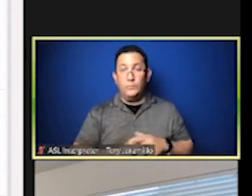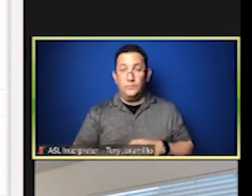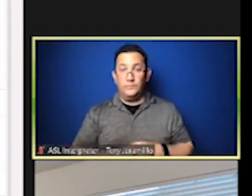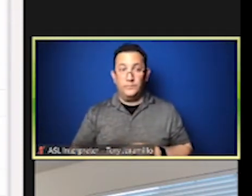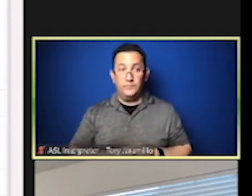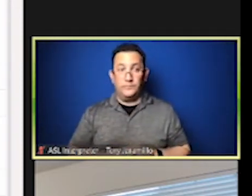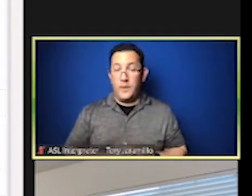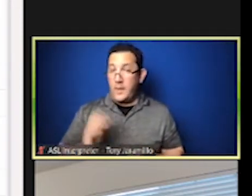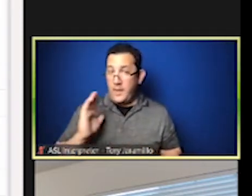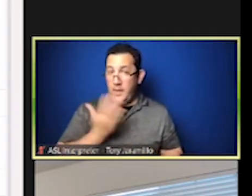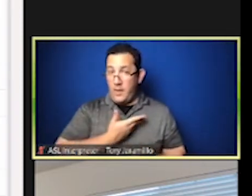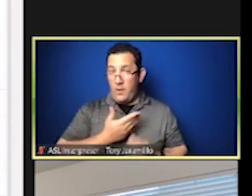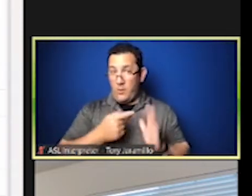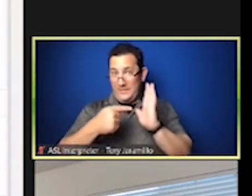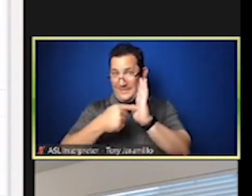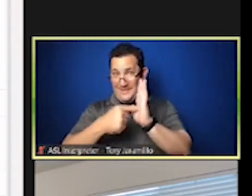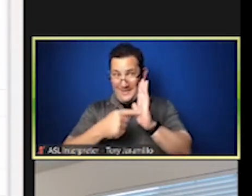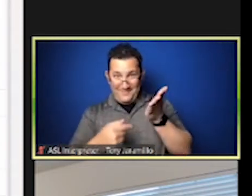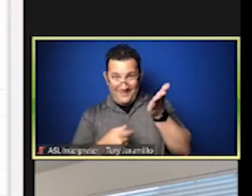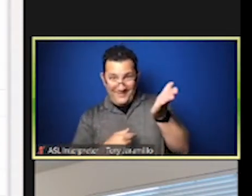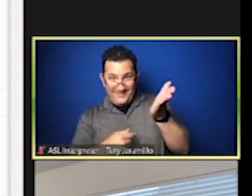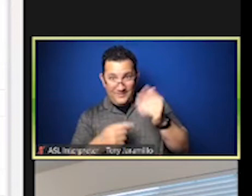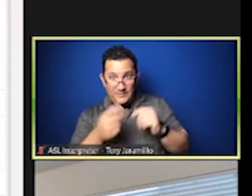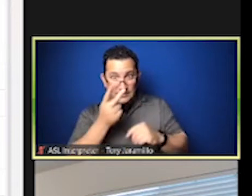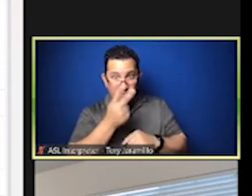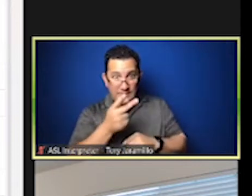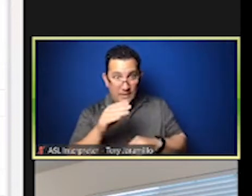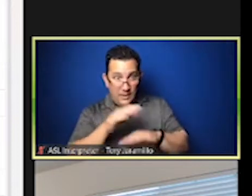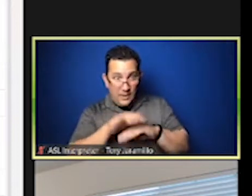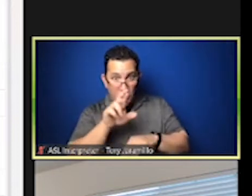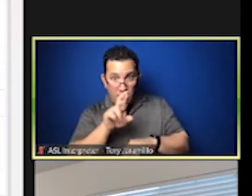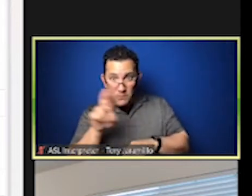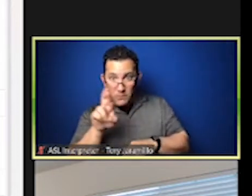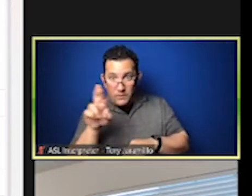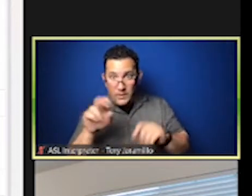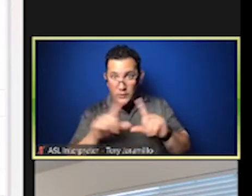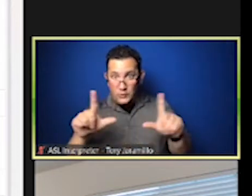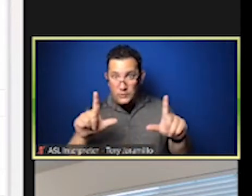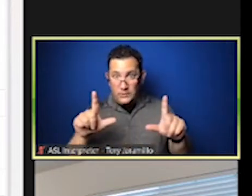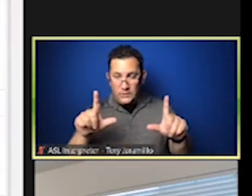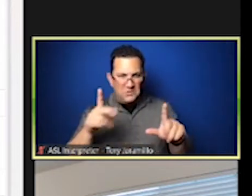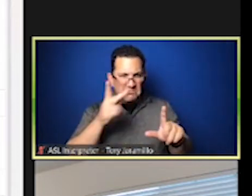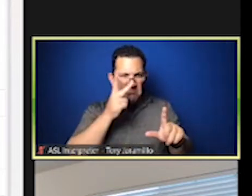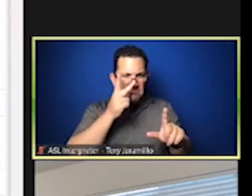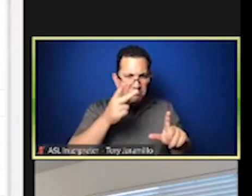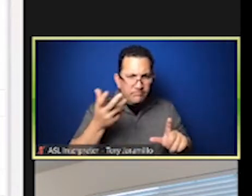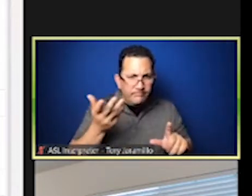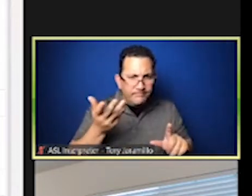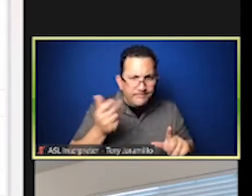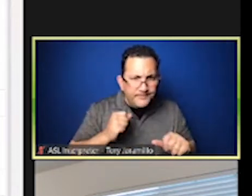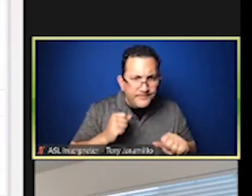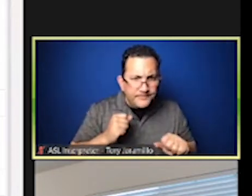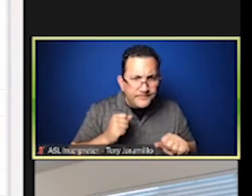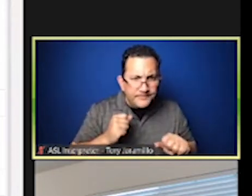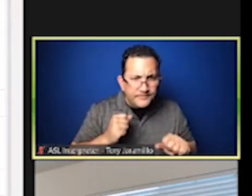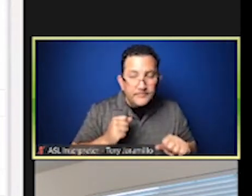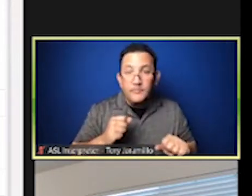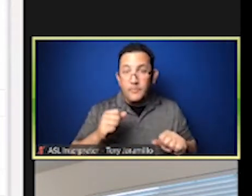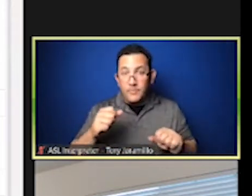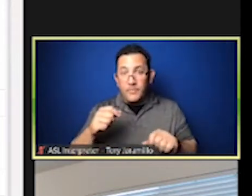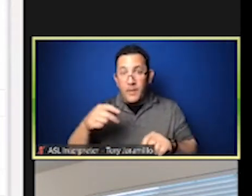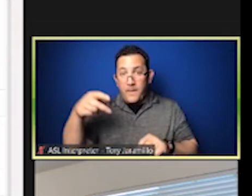In our example here, then, on the right-hand side of our screen, we see the